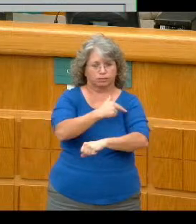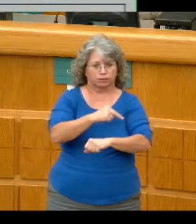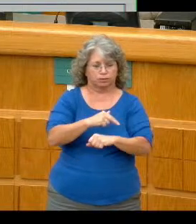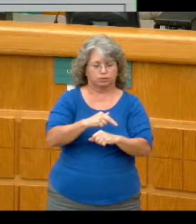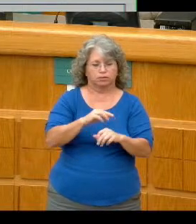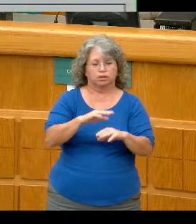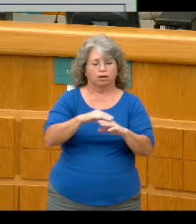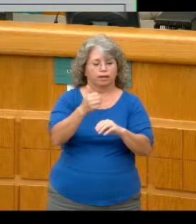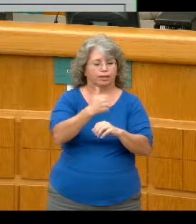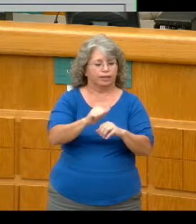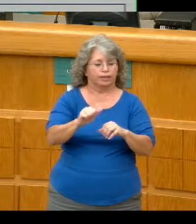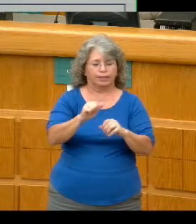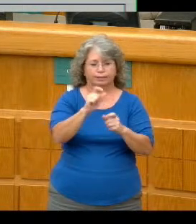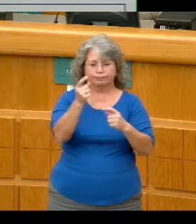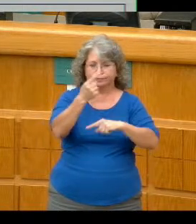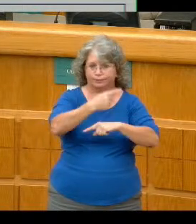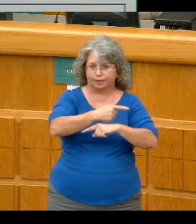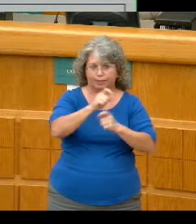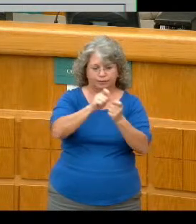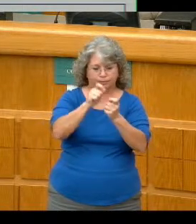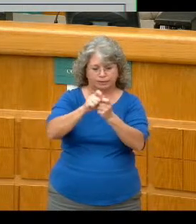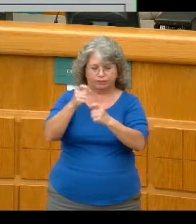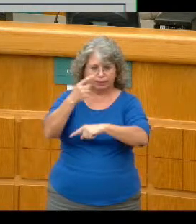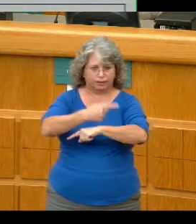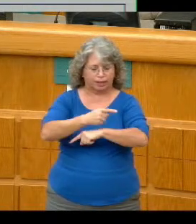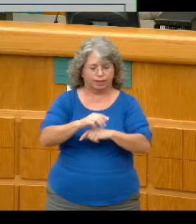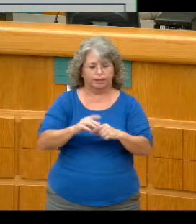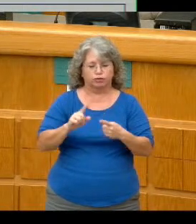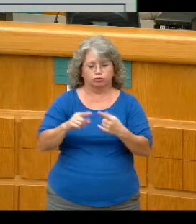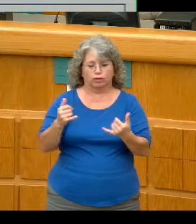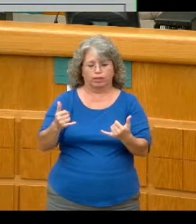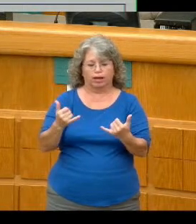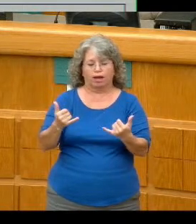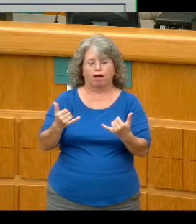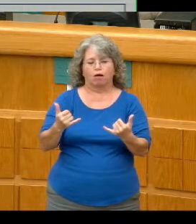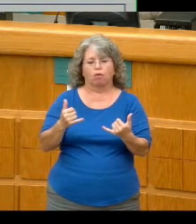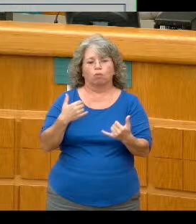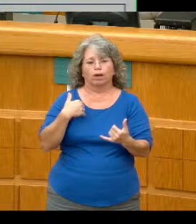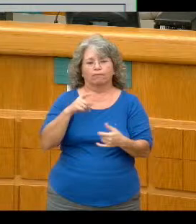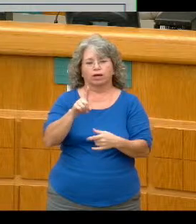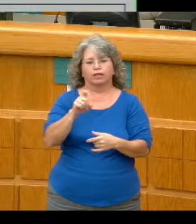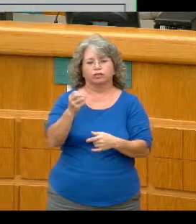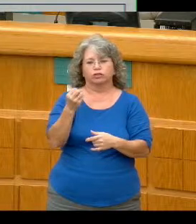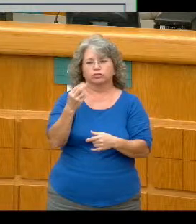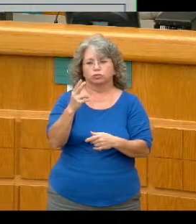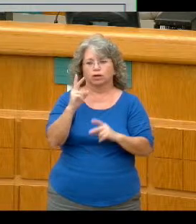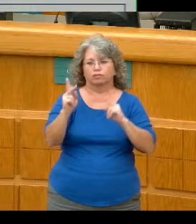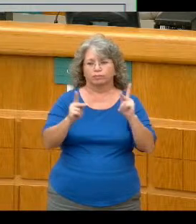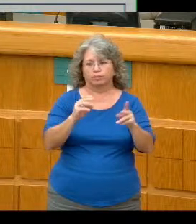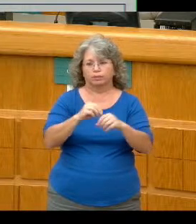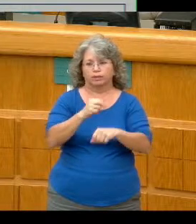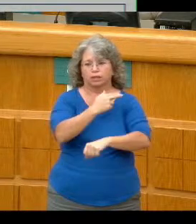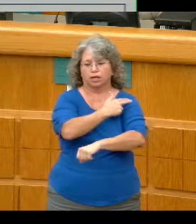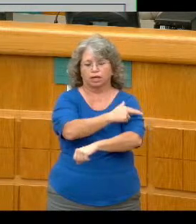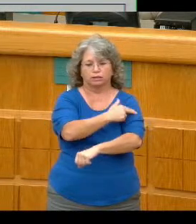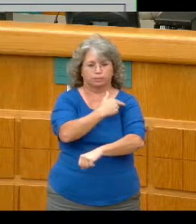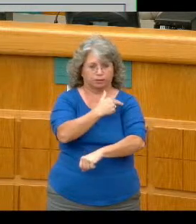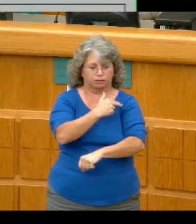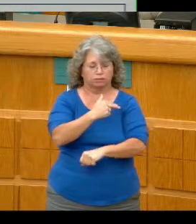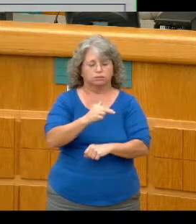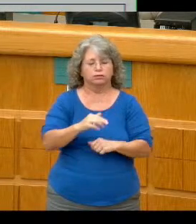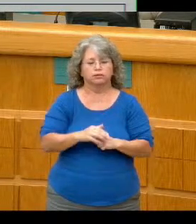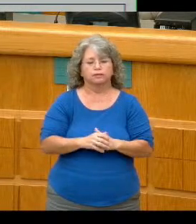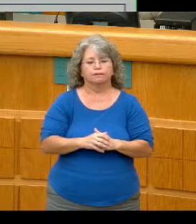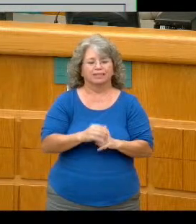from the beginning of this current outbreak to present. Right now, today, there's 112 people, at least at the last time I